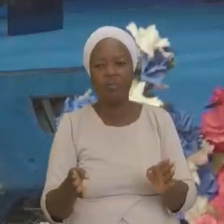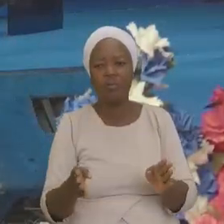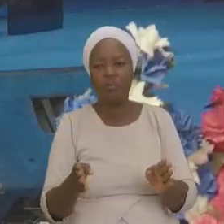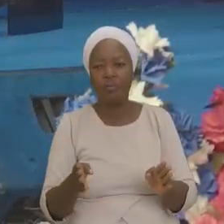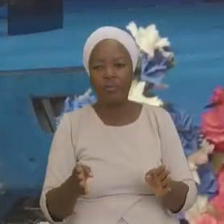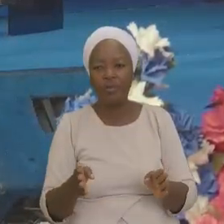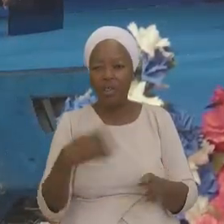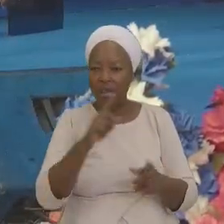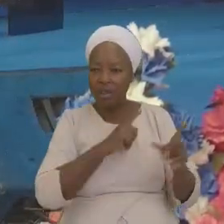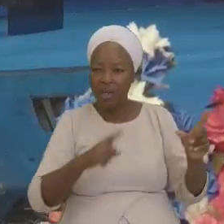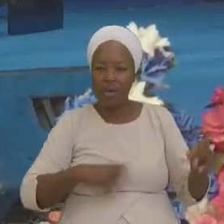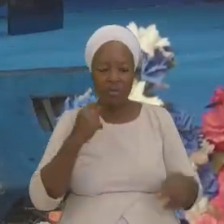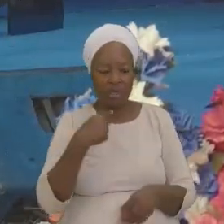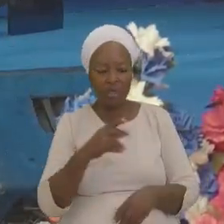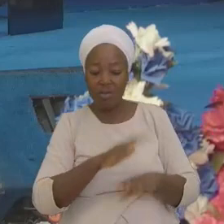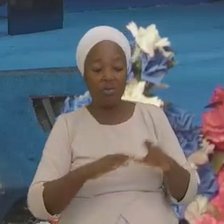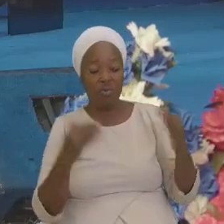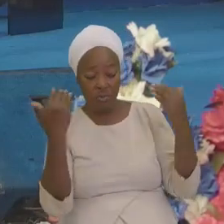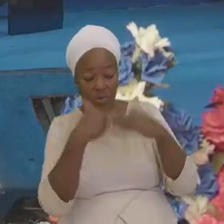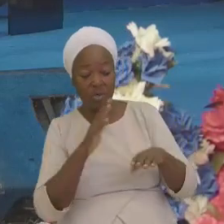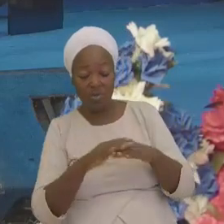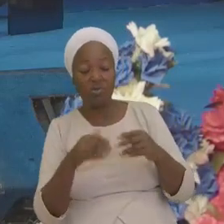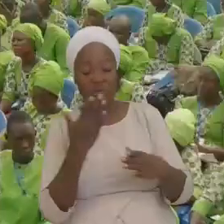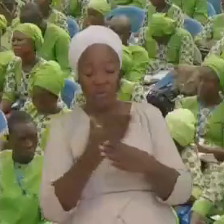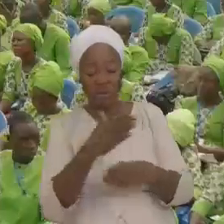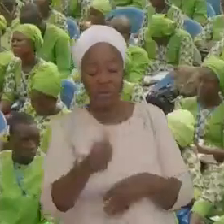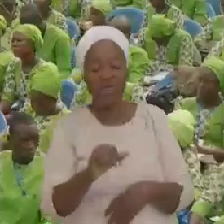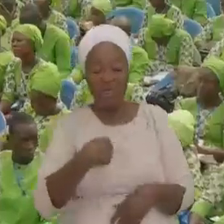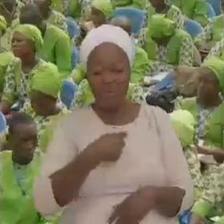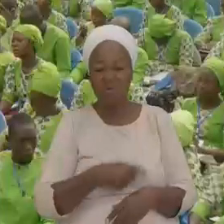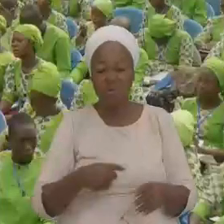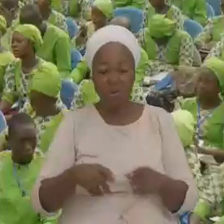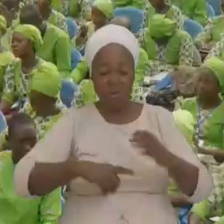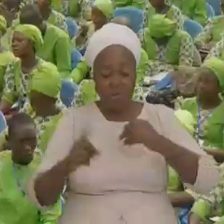the Lord will say, don't worry, don't open the door, I'll deal with him.